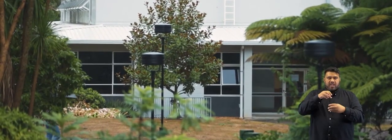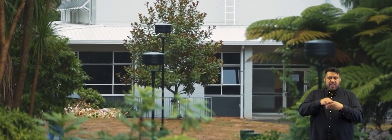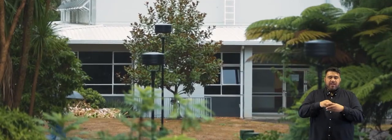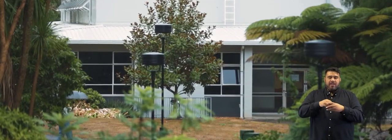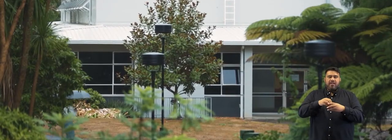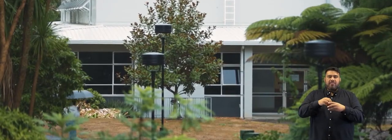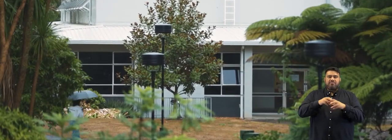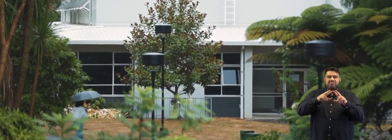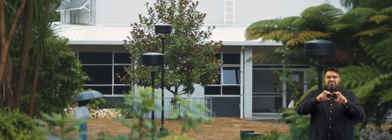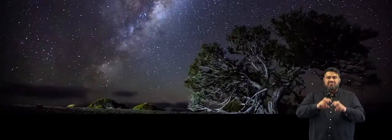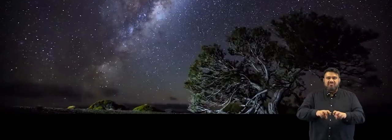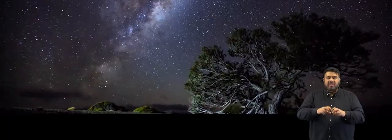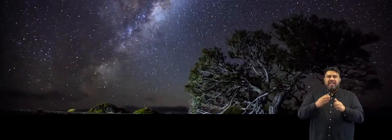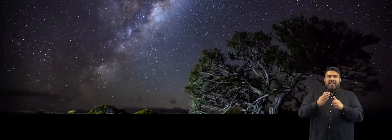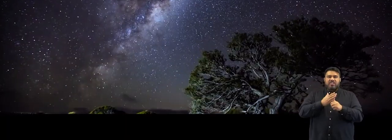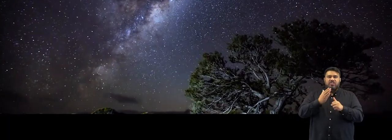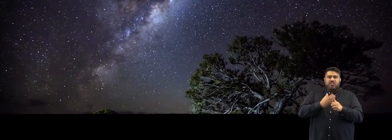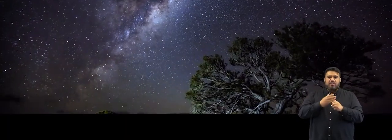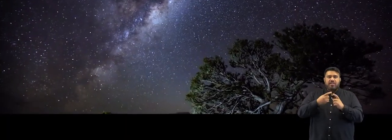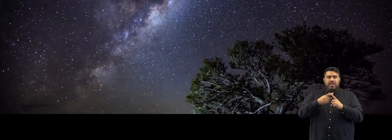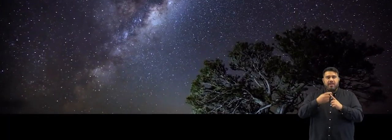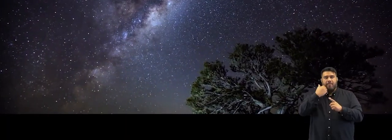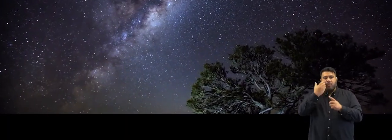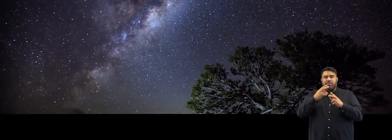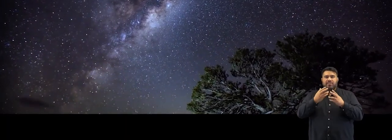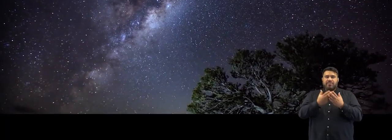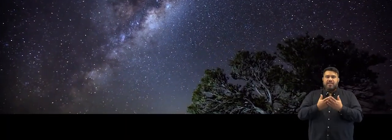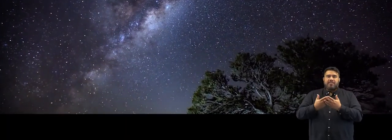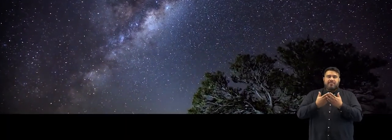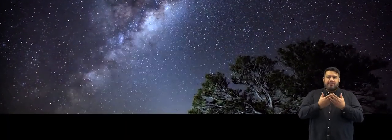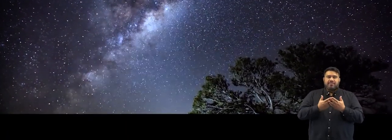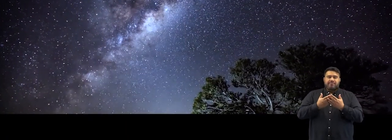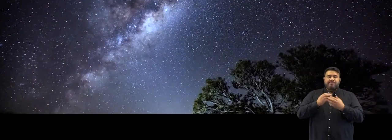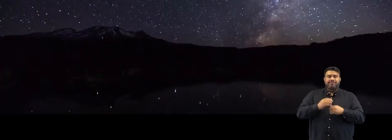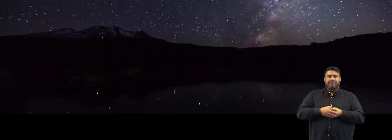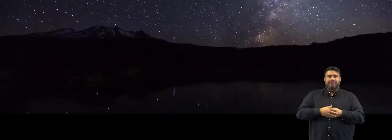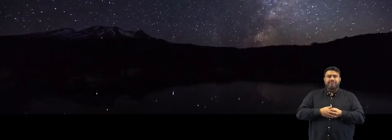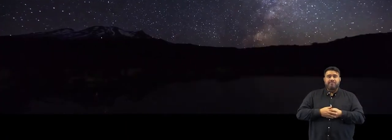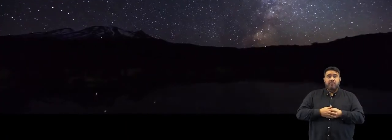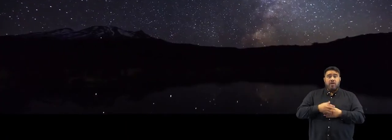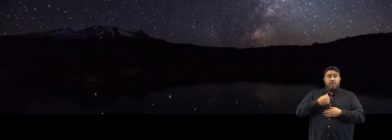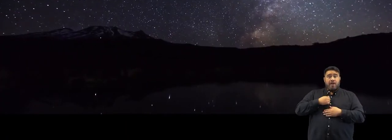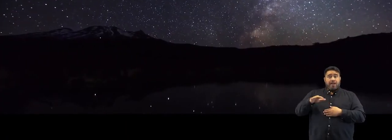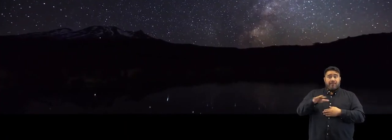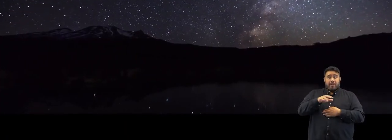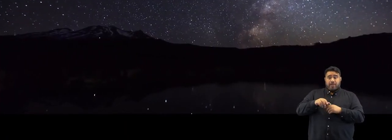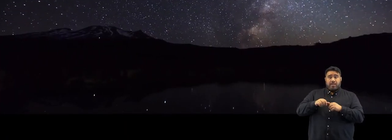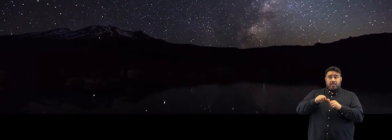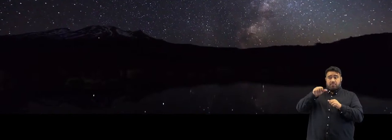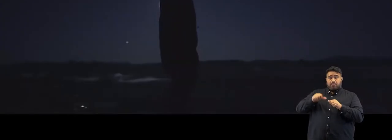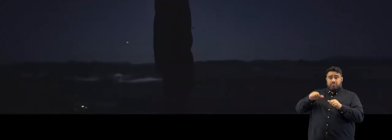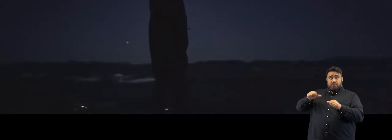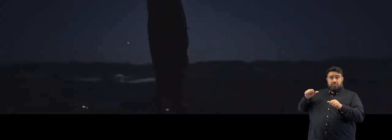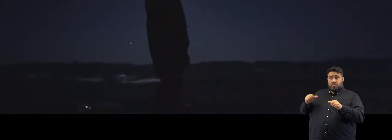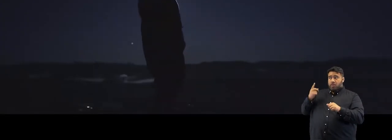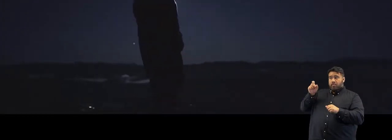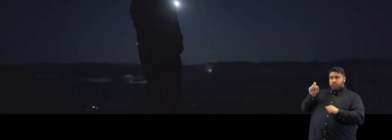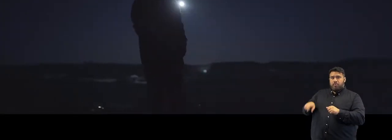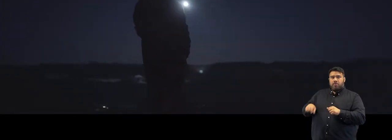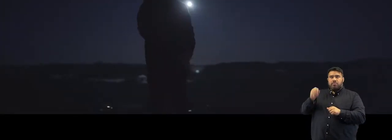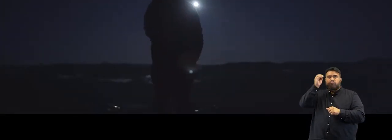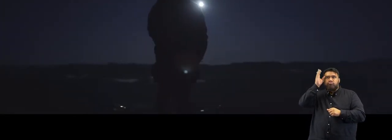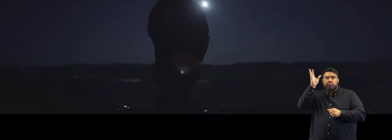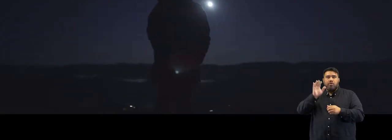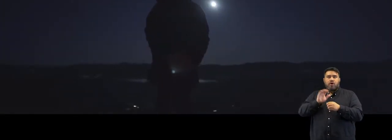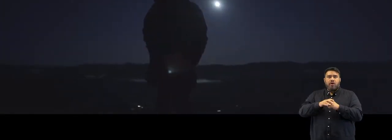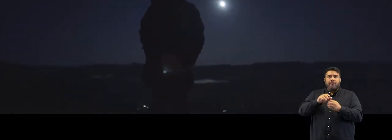te pua wānanga ki te ao. My ancestor wrote his manuscript on astronomy and left it to my grandfather. I'd always looked up and been interested in